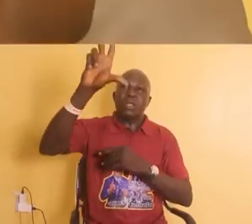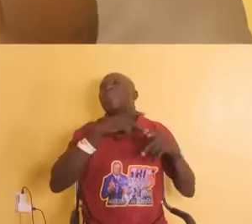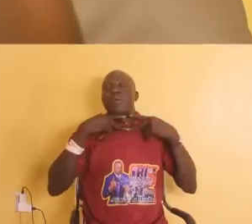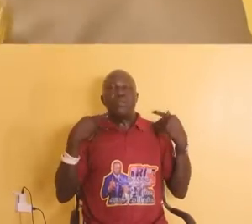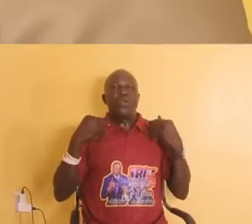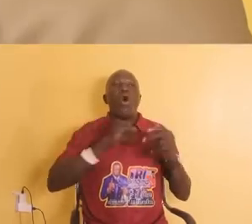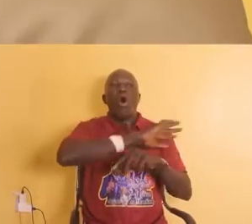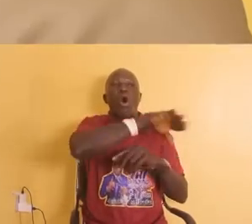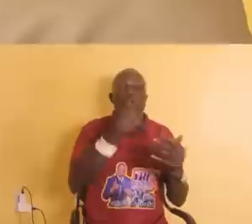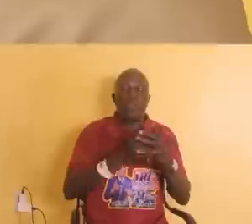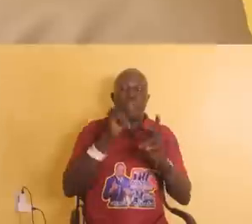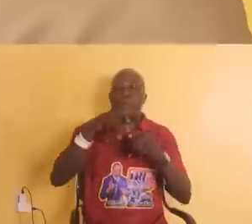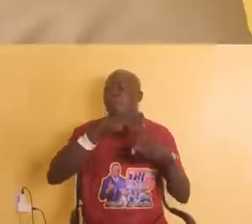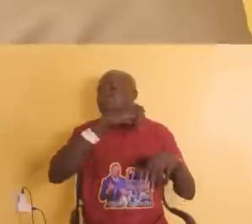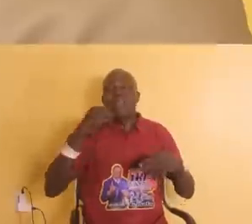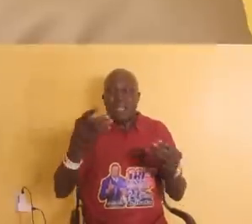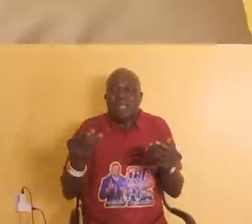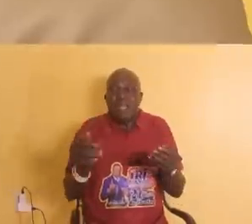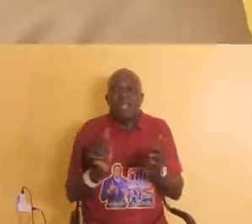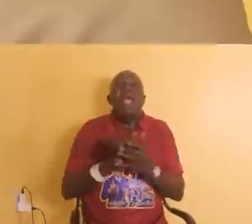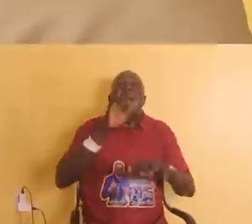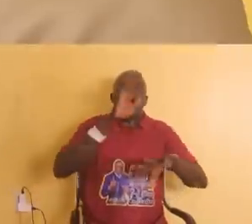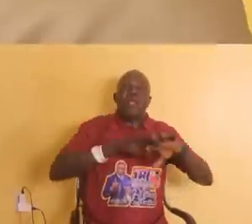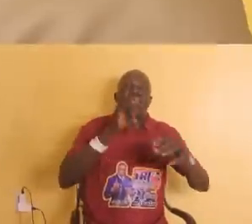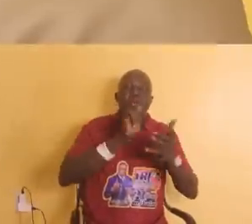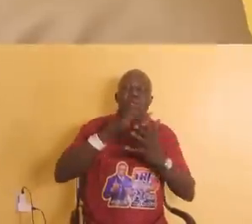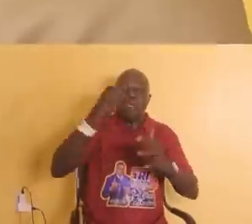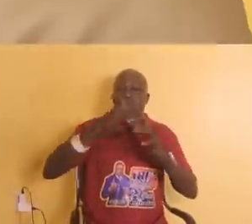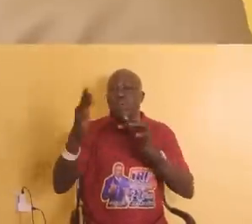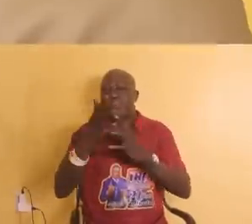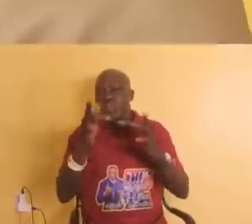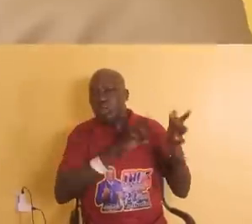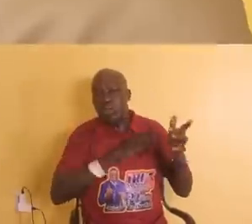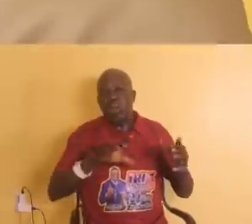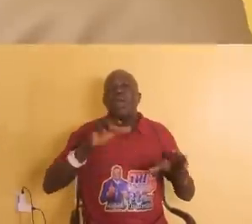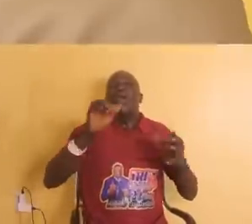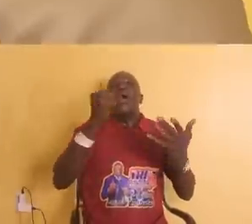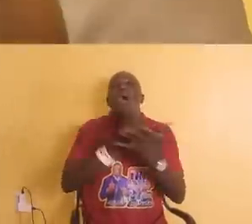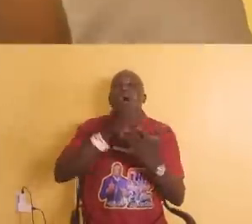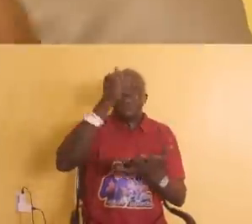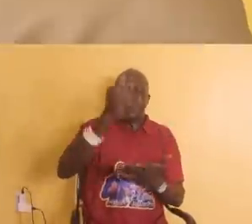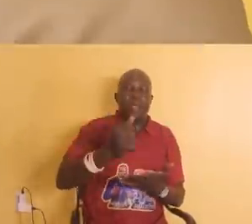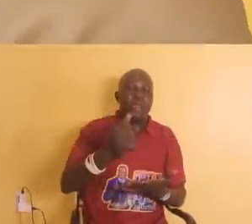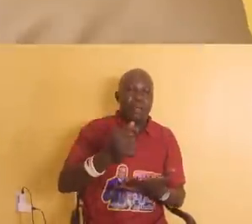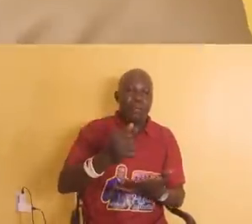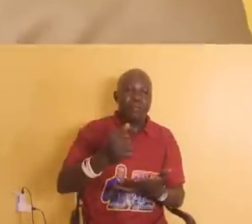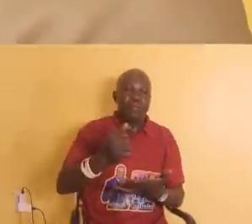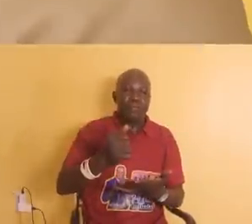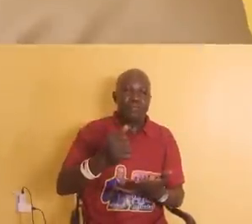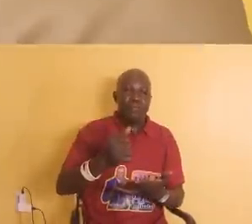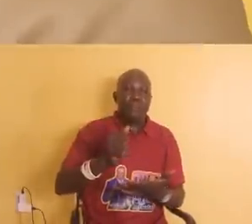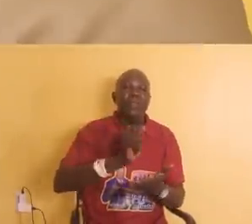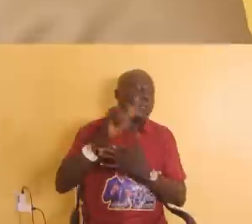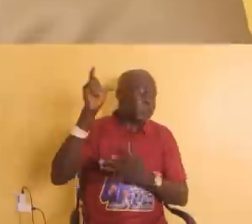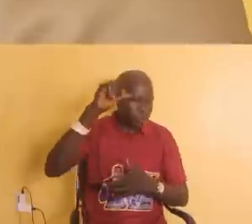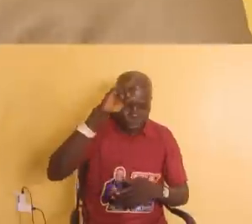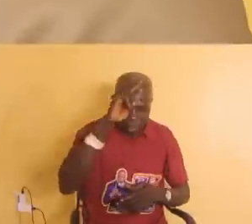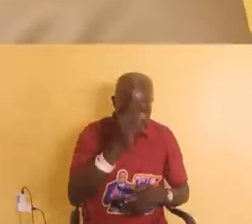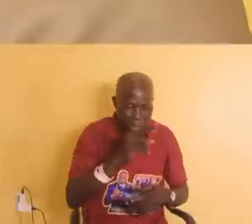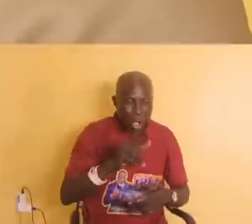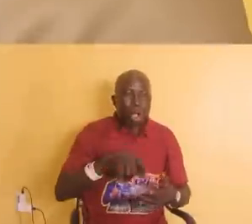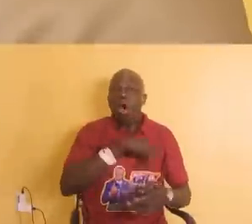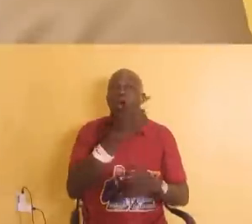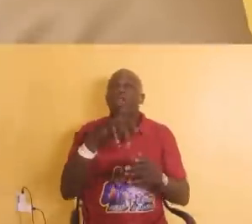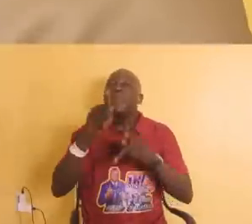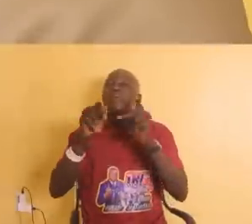days. And vigil. 30 days. That the Lord has ordained. ti bẹ̀rẹ̀. That we started. Láti ọjọ́ Thursday.